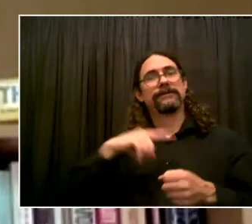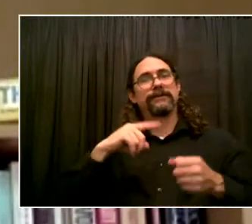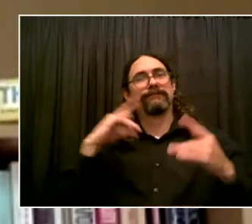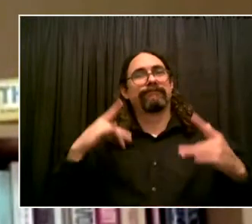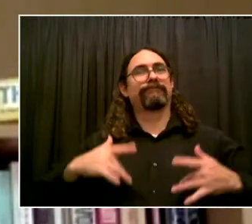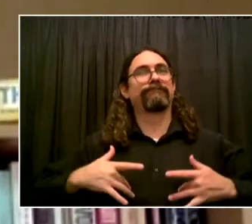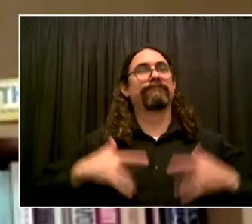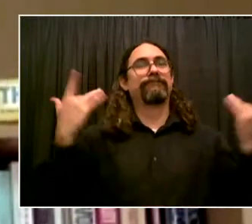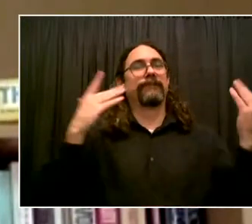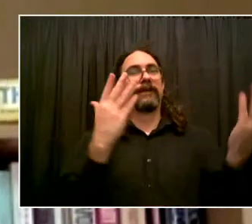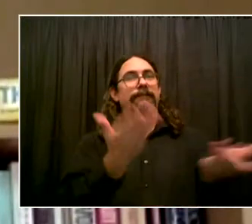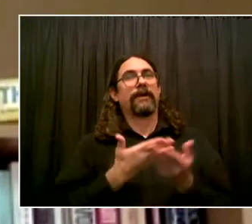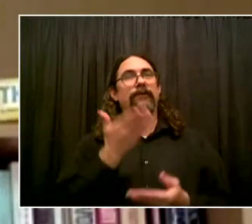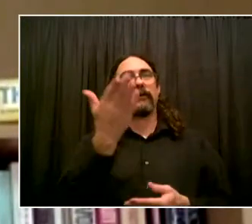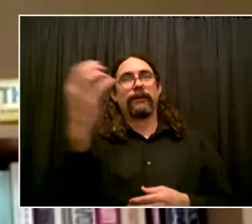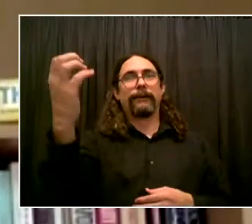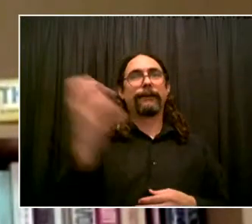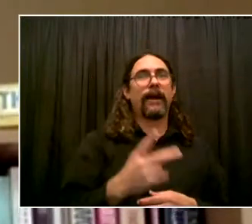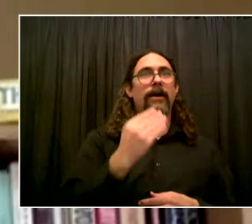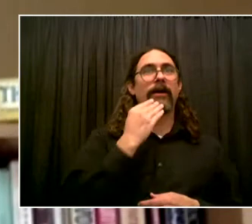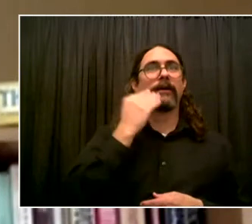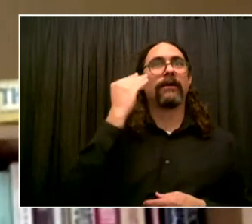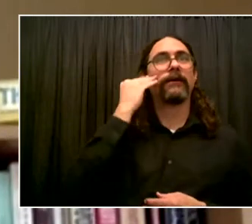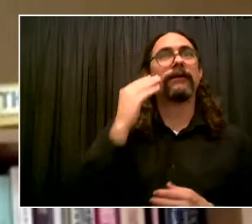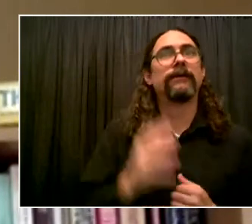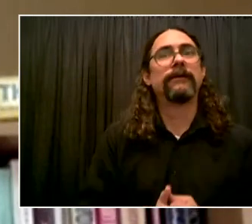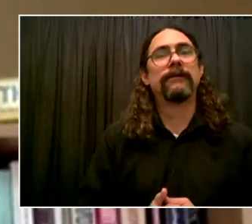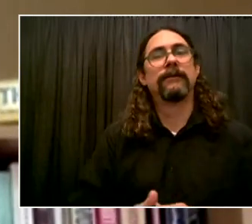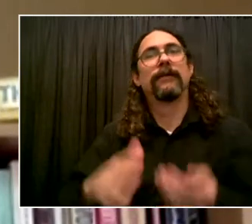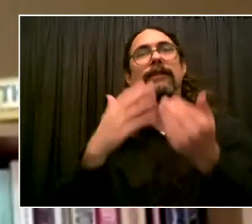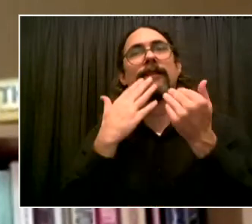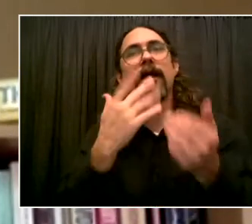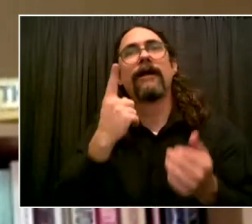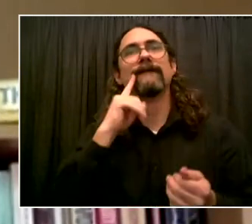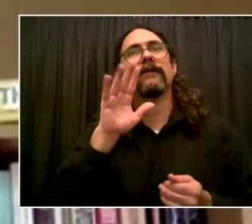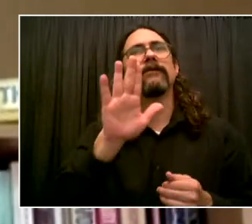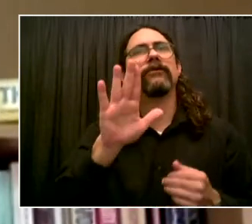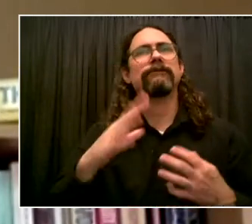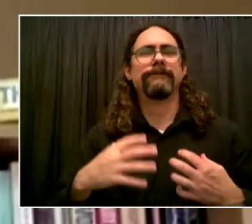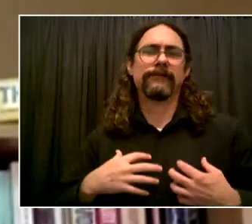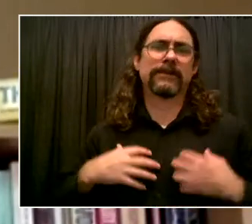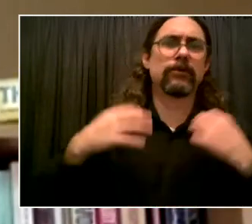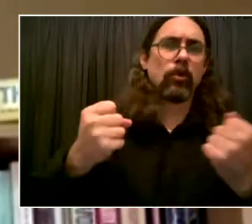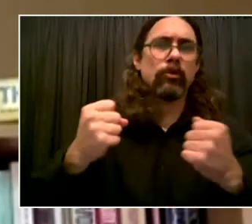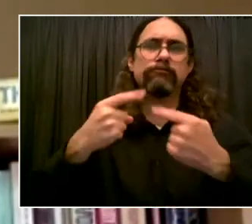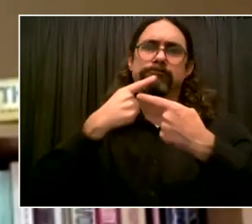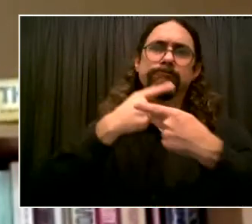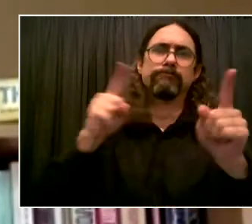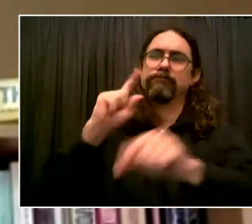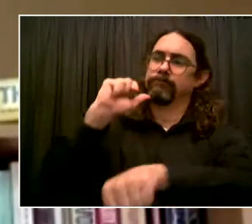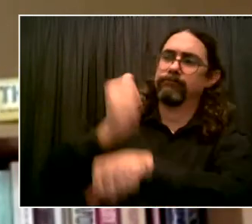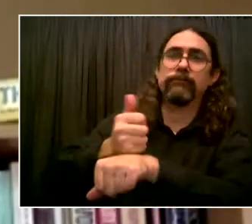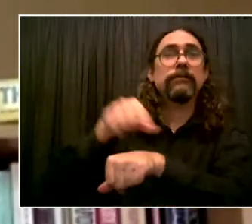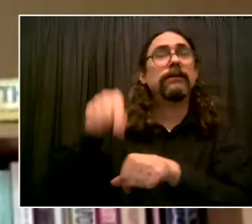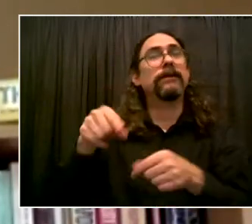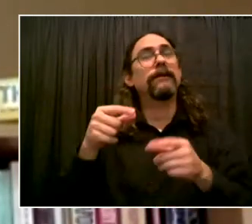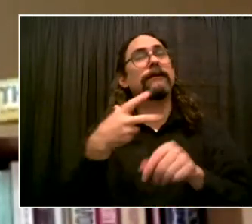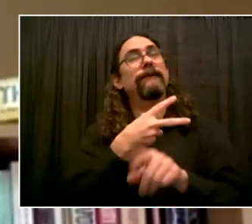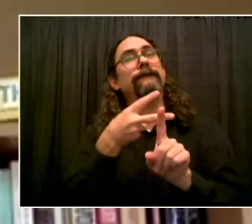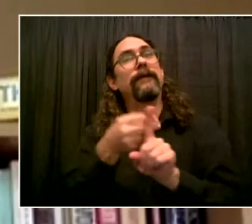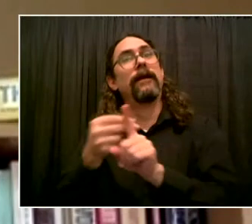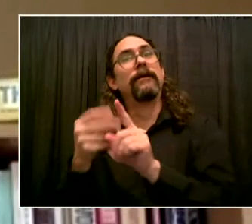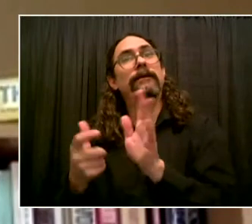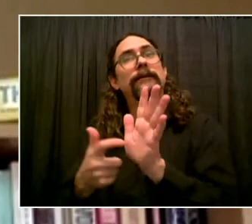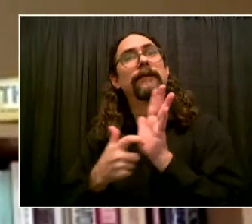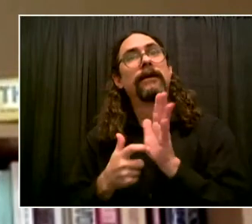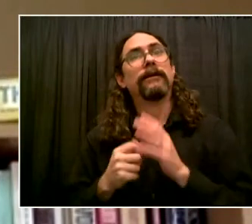these mandates and to do it in a way that is delivering in such a significant way. The numbers that were released over the weekend are so